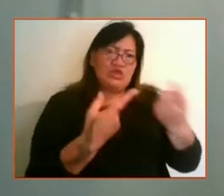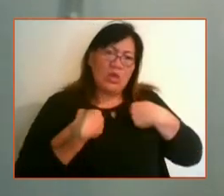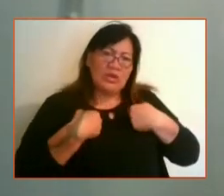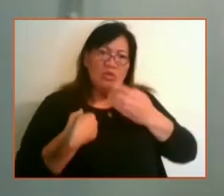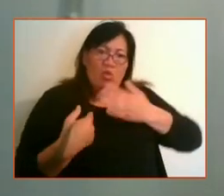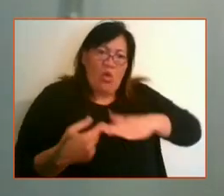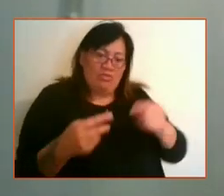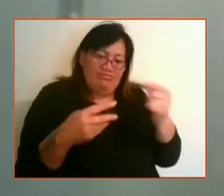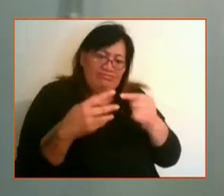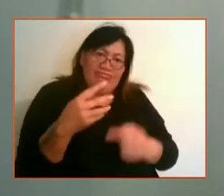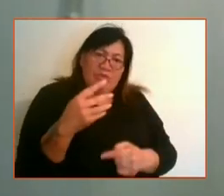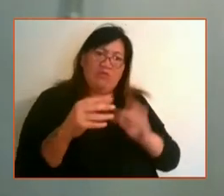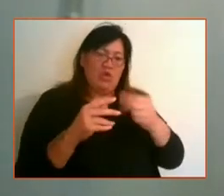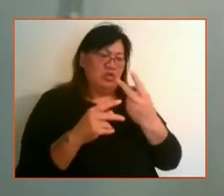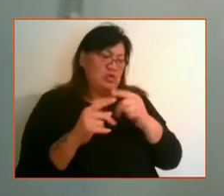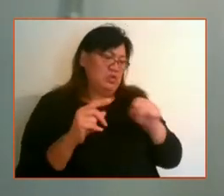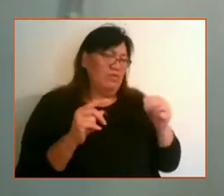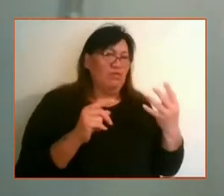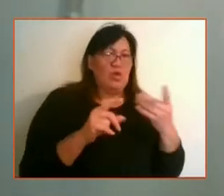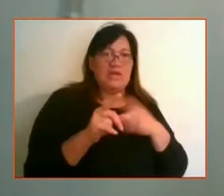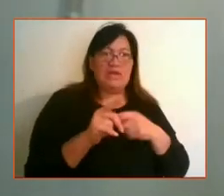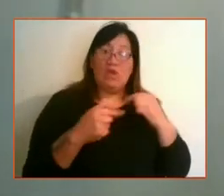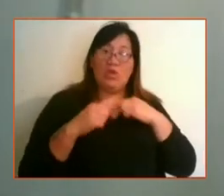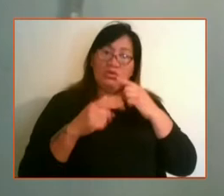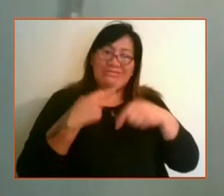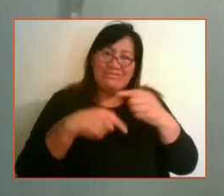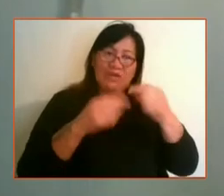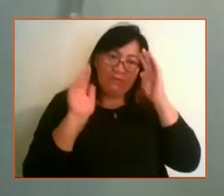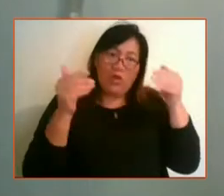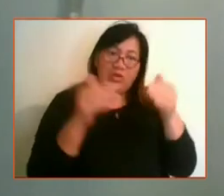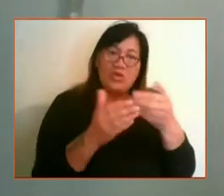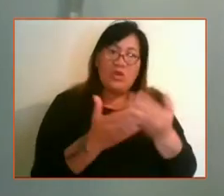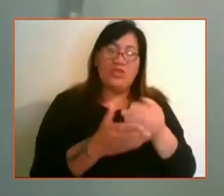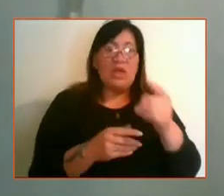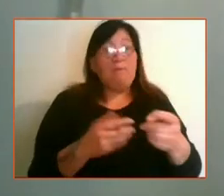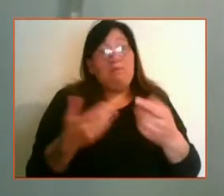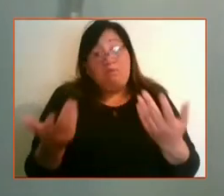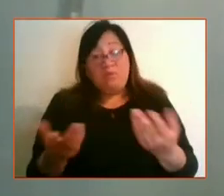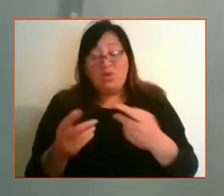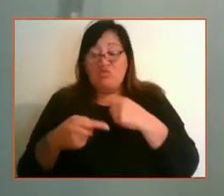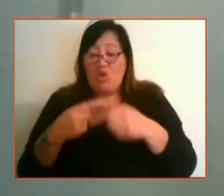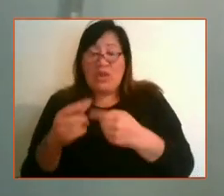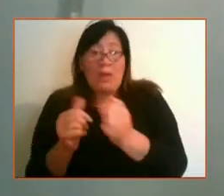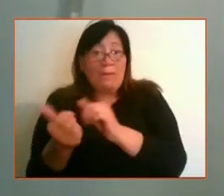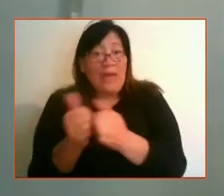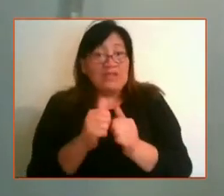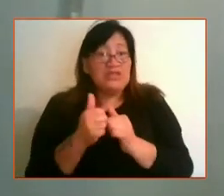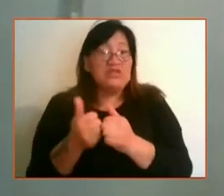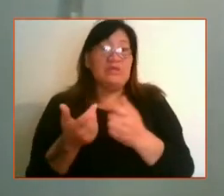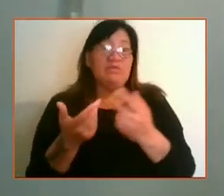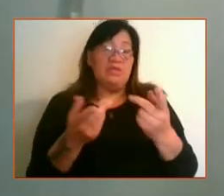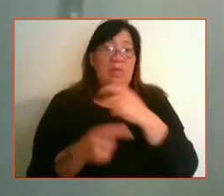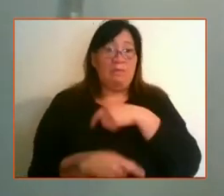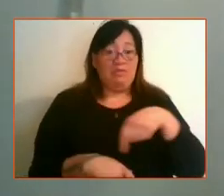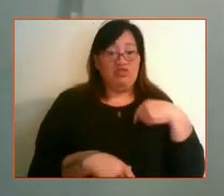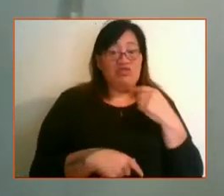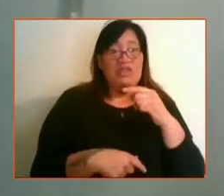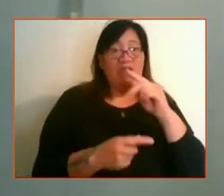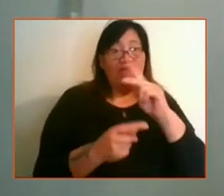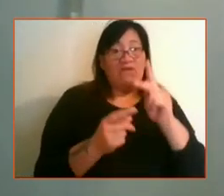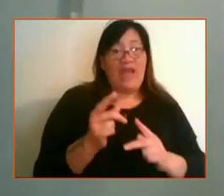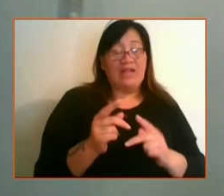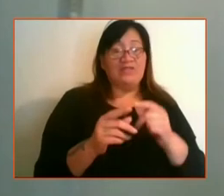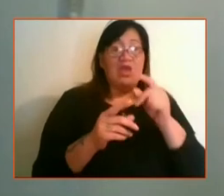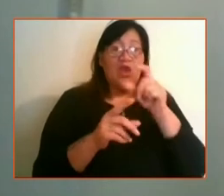2 to 3 years. And so that will continue to be our focus, whether it be rolling out the partnership that the Ministry of Arts, Culture and Heritage is building